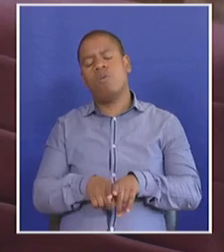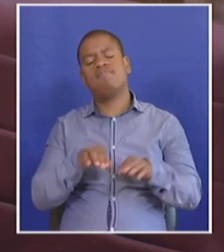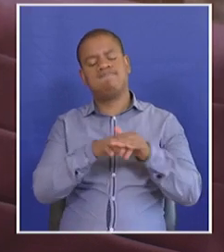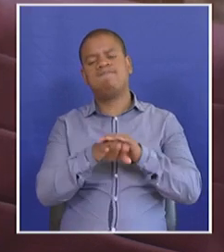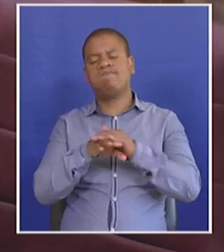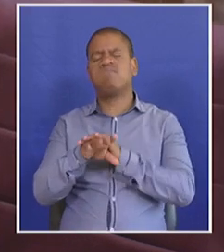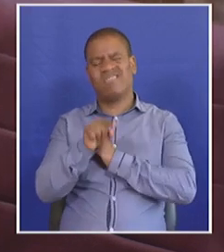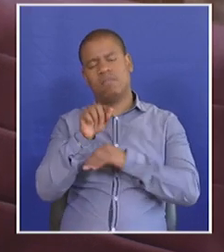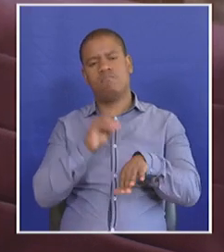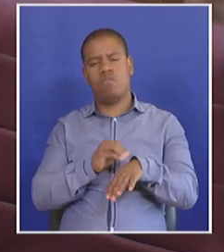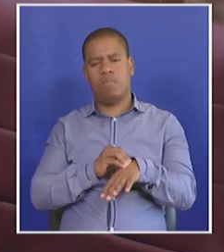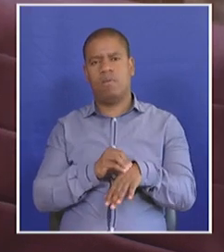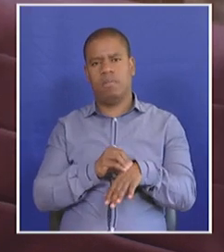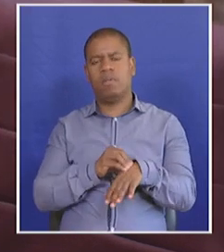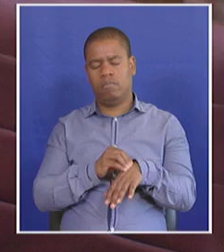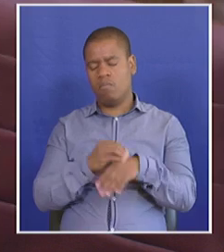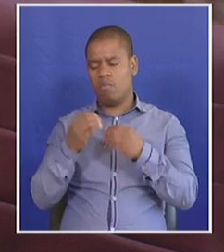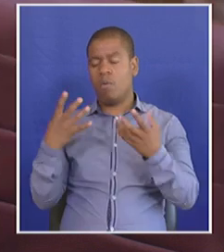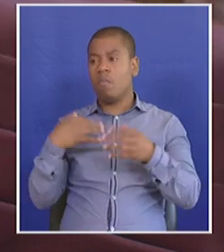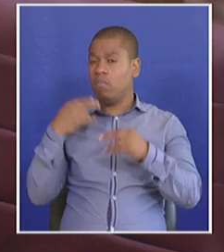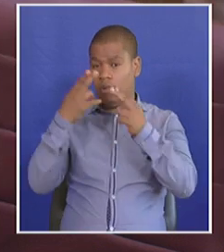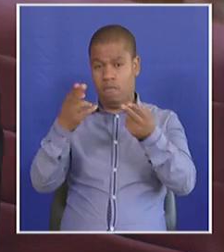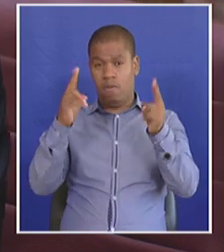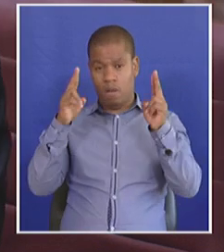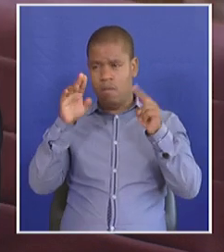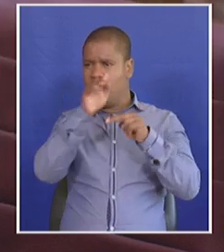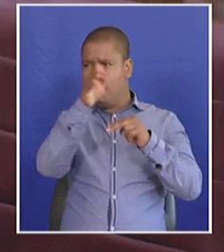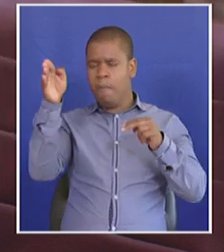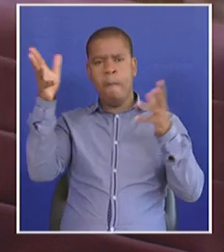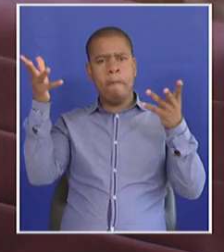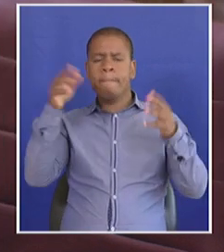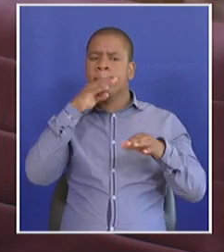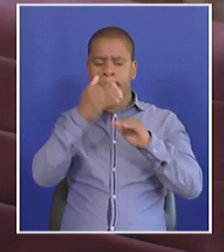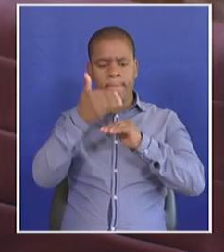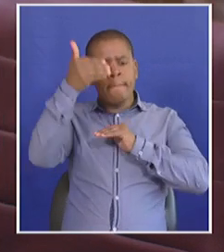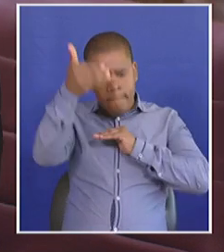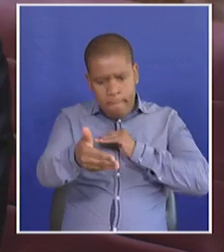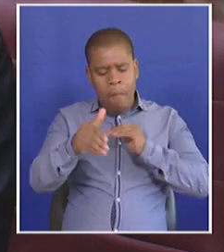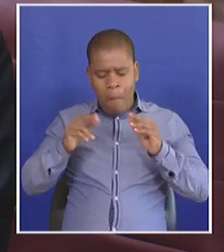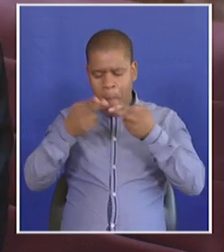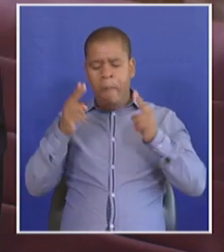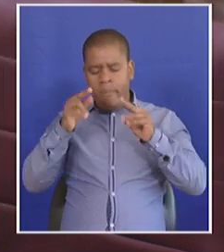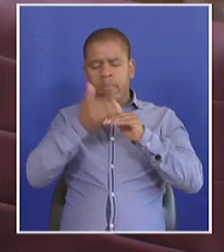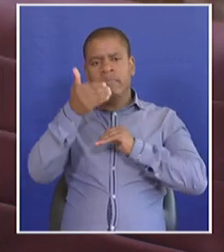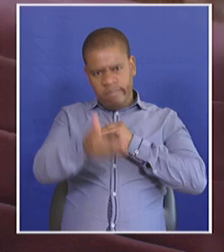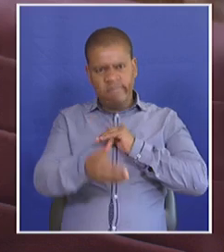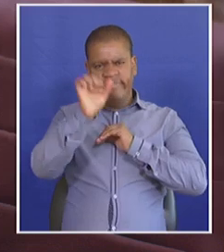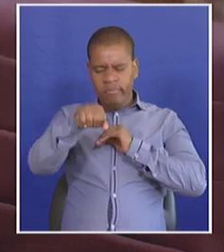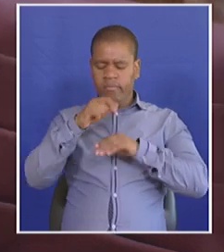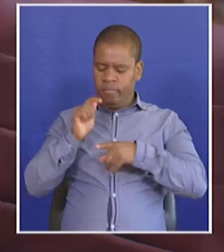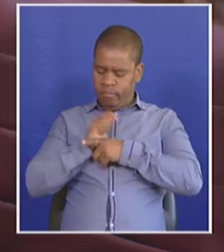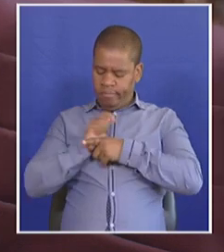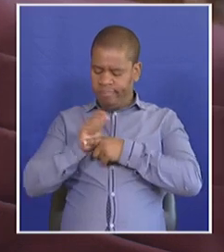are the problems. The problem isn't so much in the university, the problem is afterwards, and how you can complete your